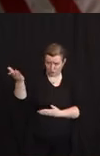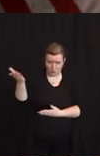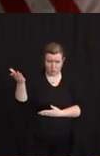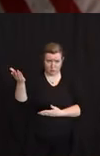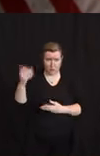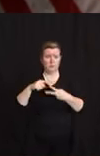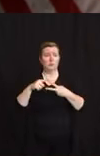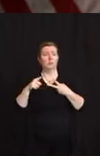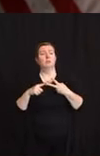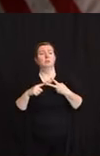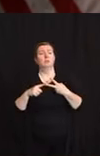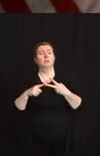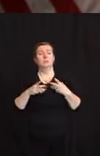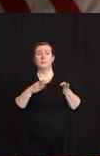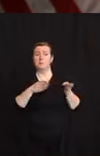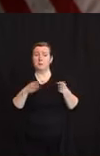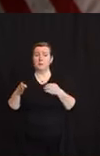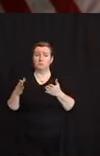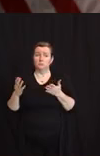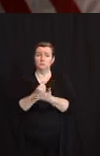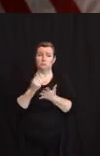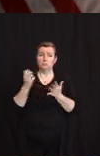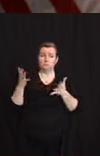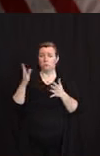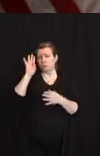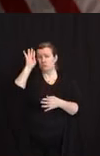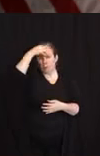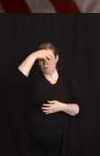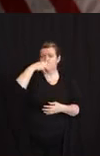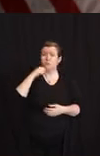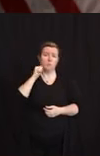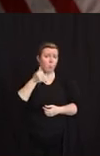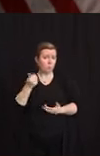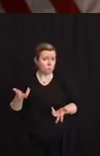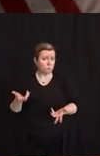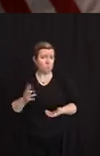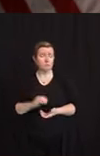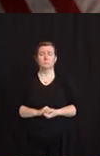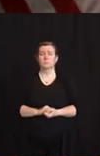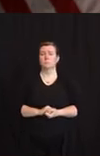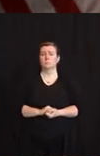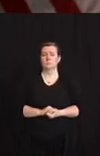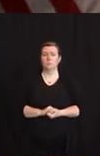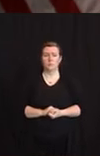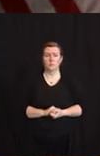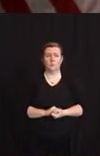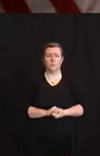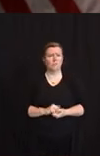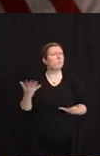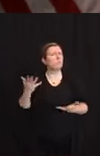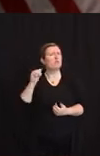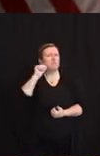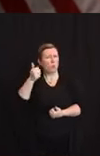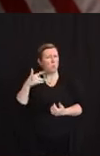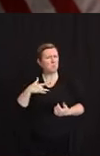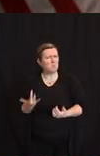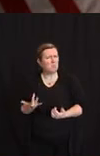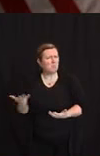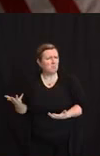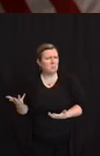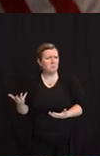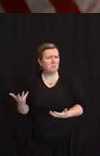speak with President Trump tomorrow? Thanks. What is tomorrow, out of curiosity? No, just saying if you